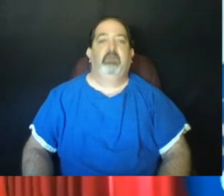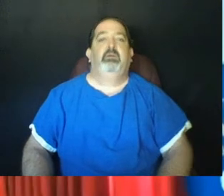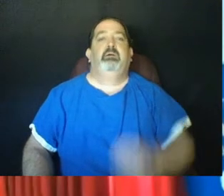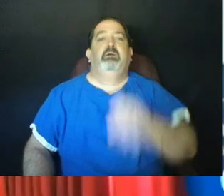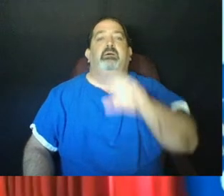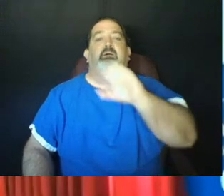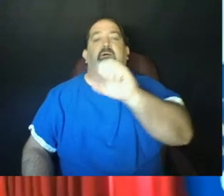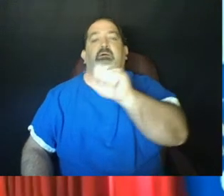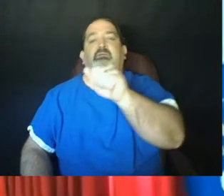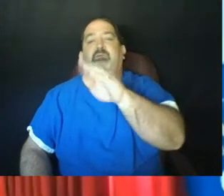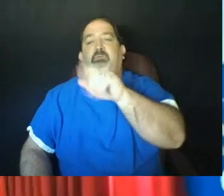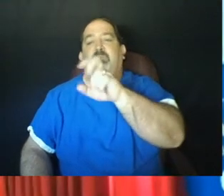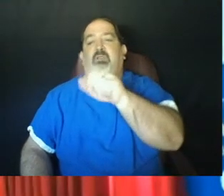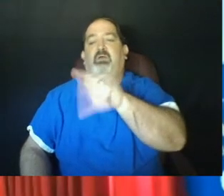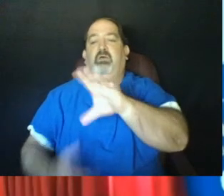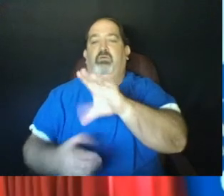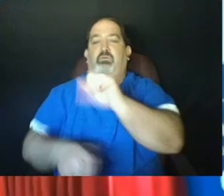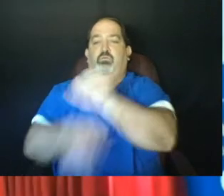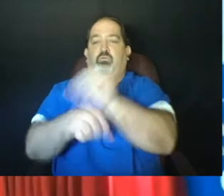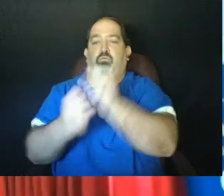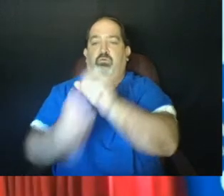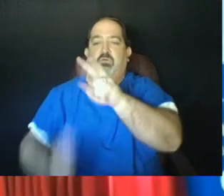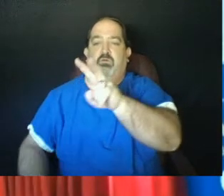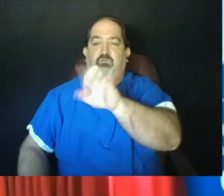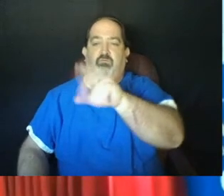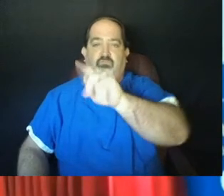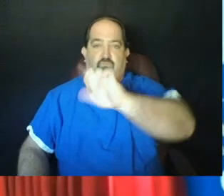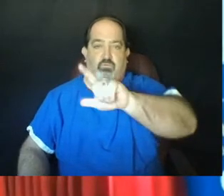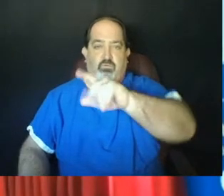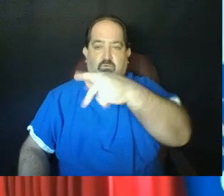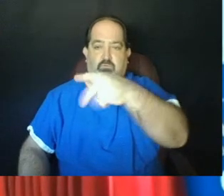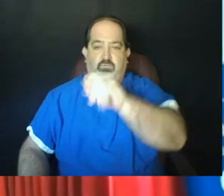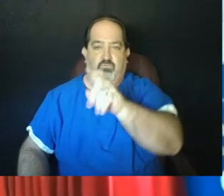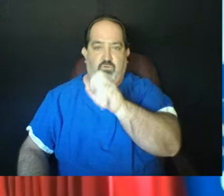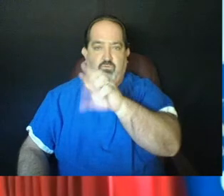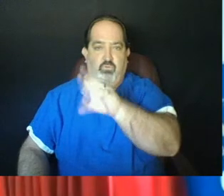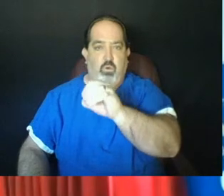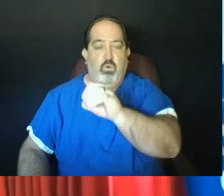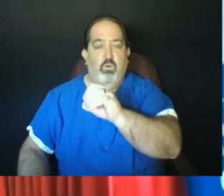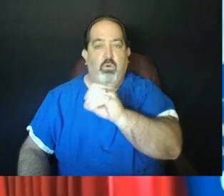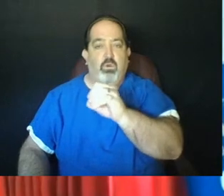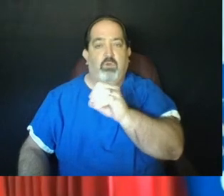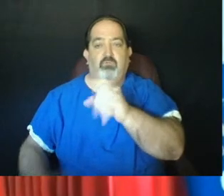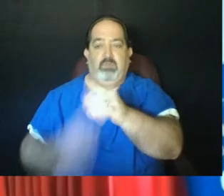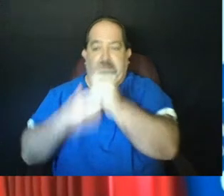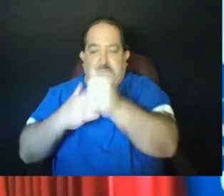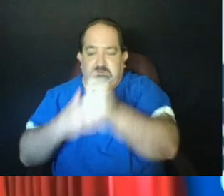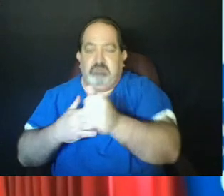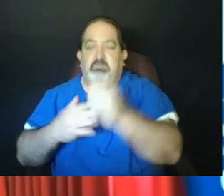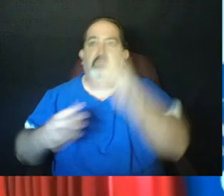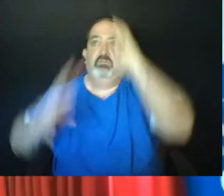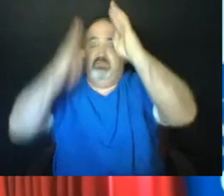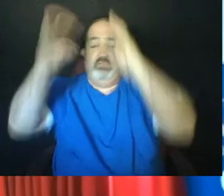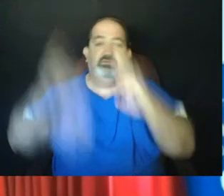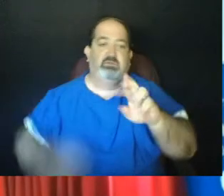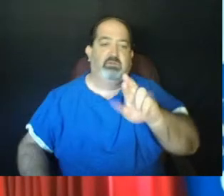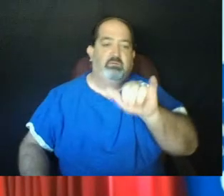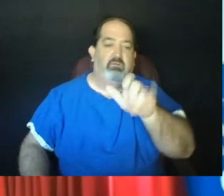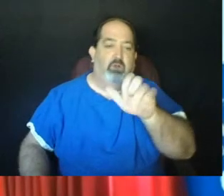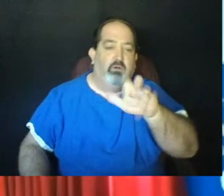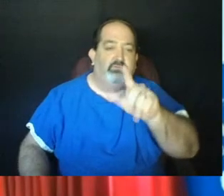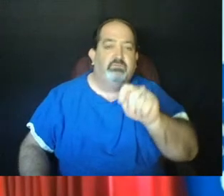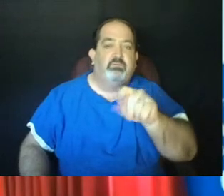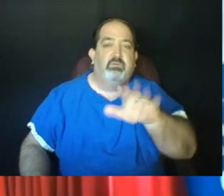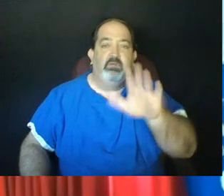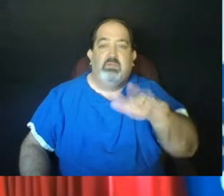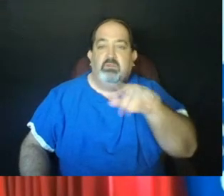Sabina, for her work on Virtual Patrol, showing innovation and leadership, nothing short of amazing. Renault, her daily Did